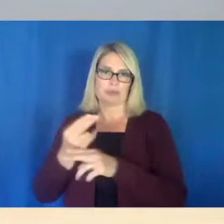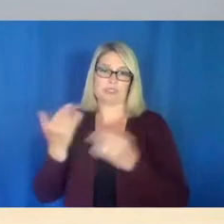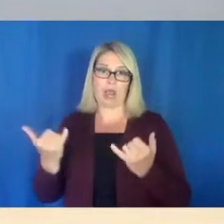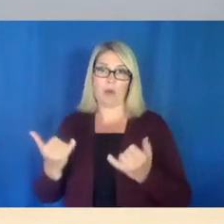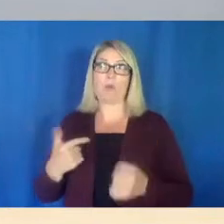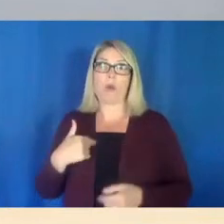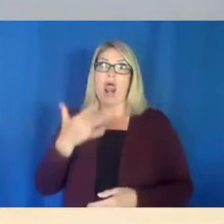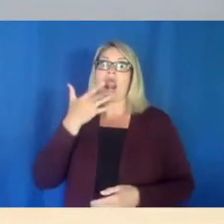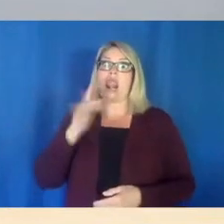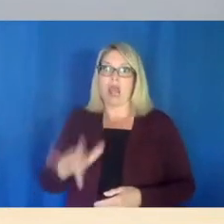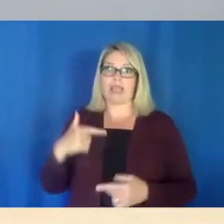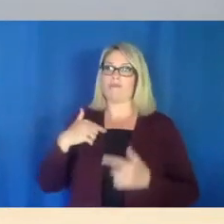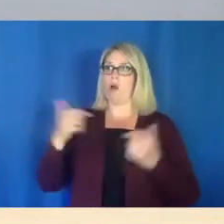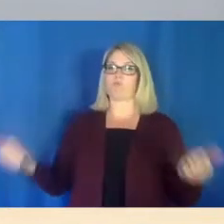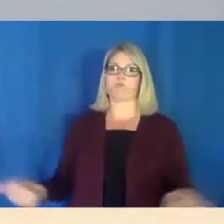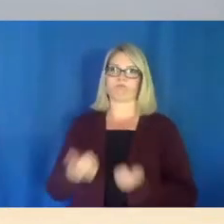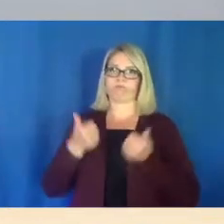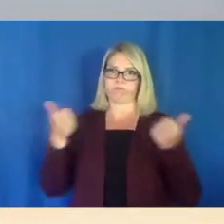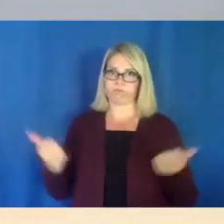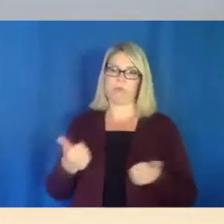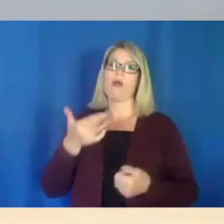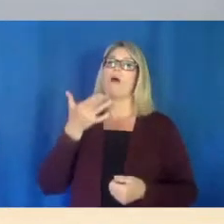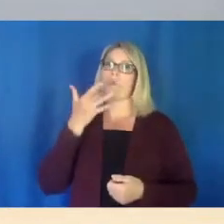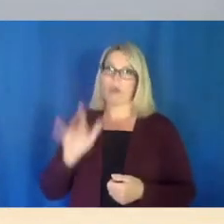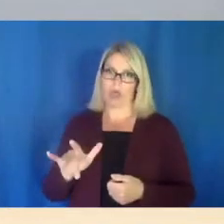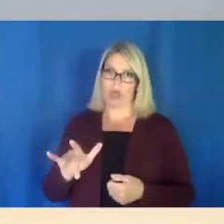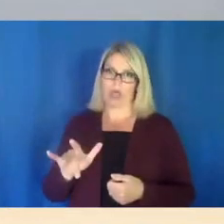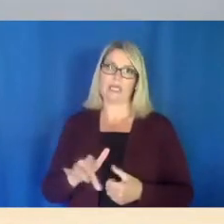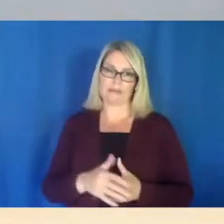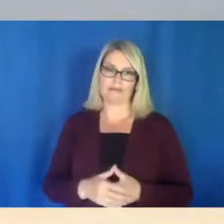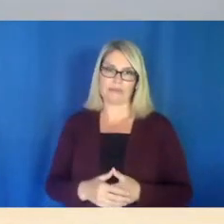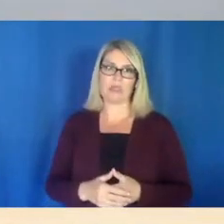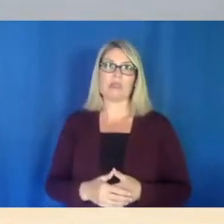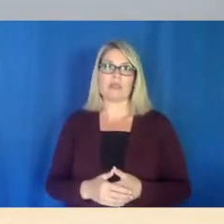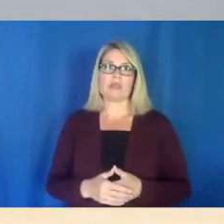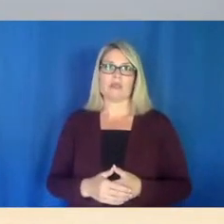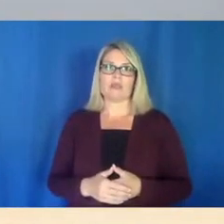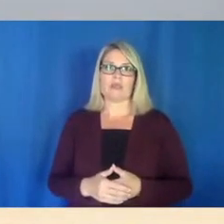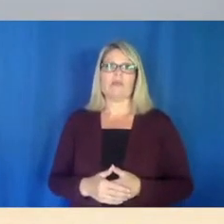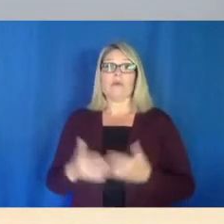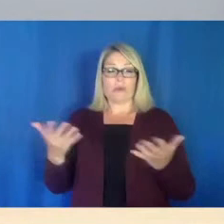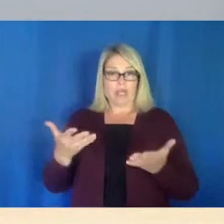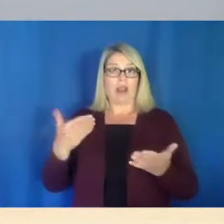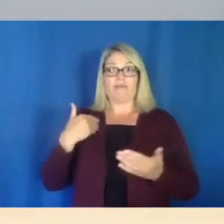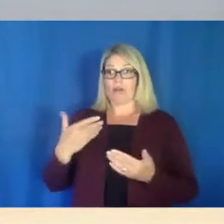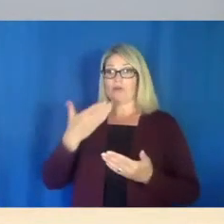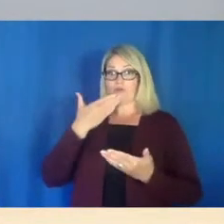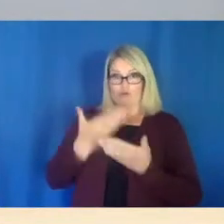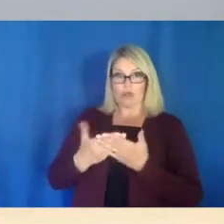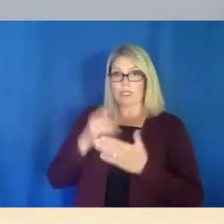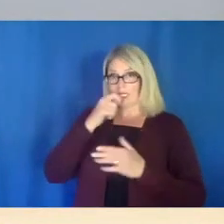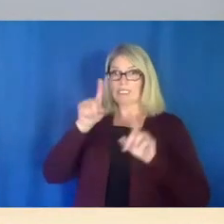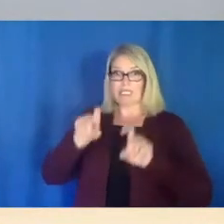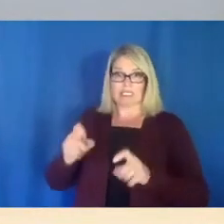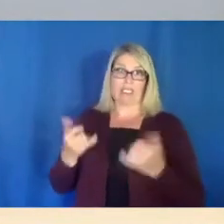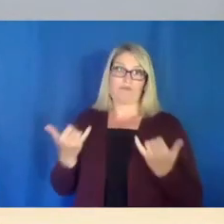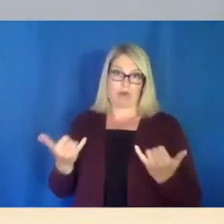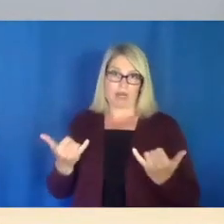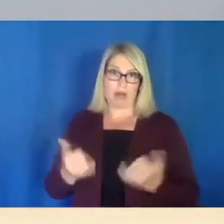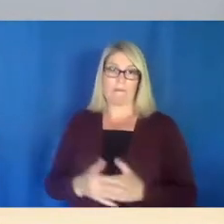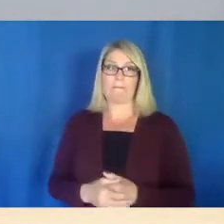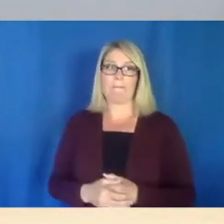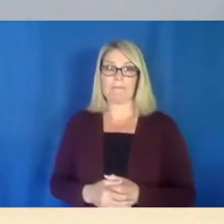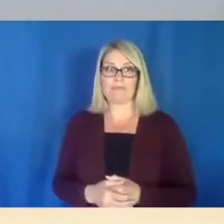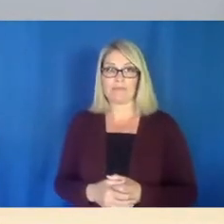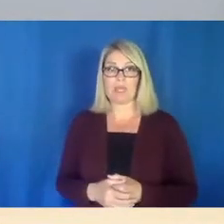good supply of testing materials and ID Now machines here in PEI. In a population with low levels